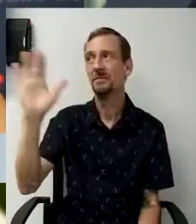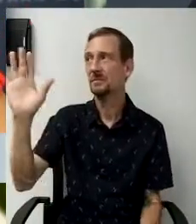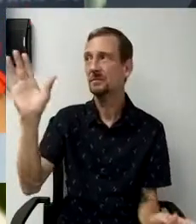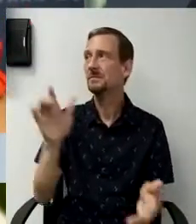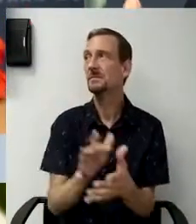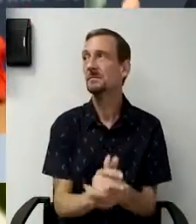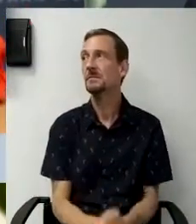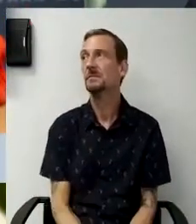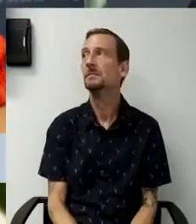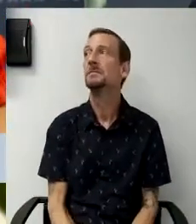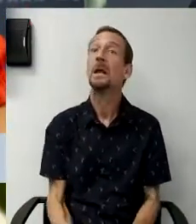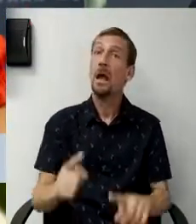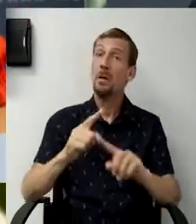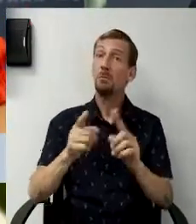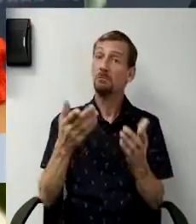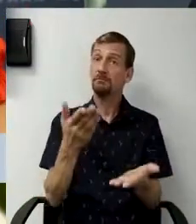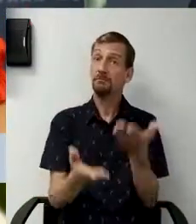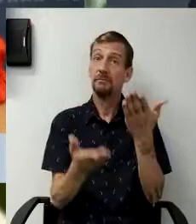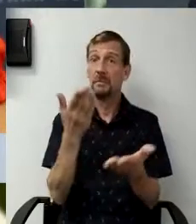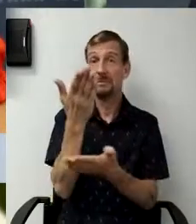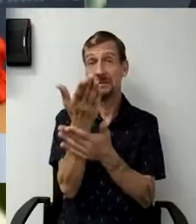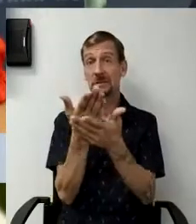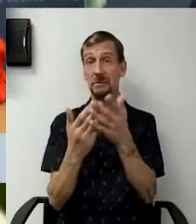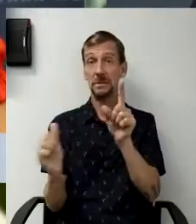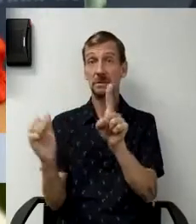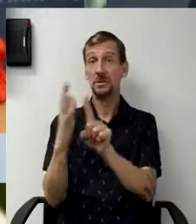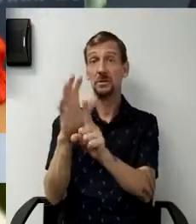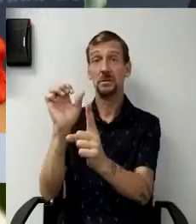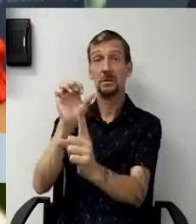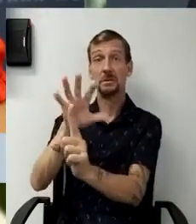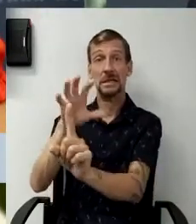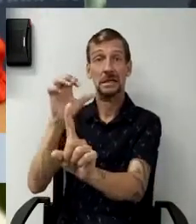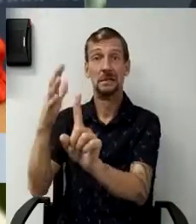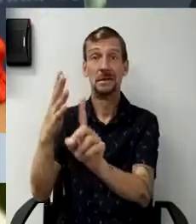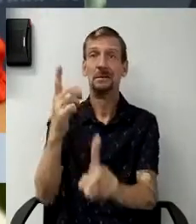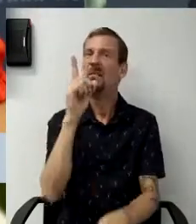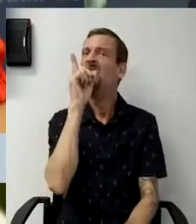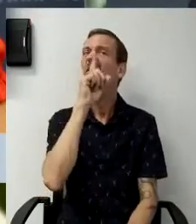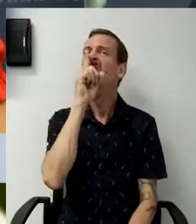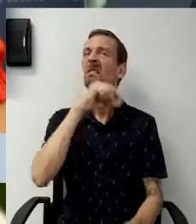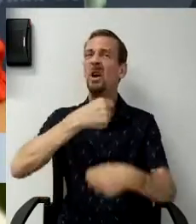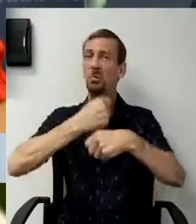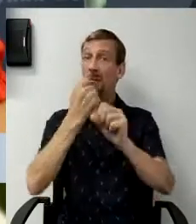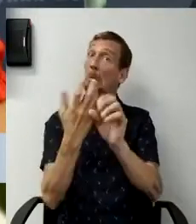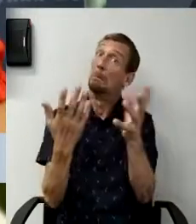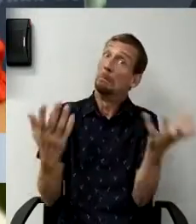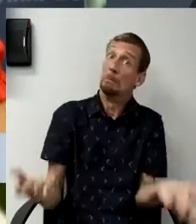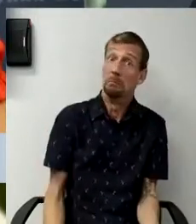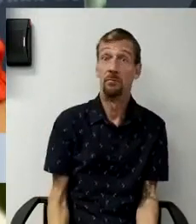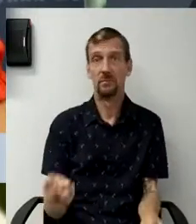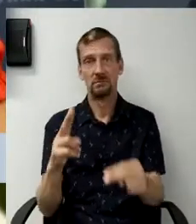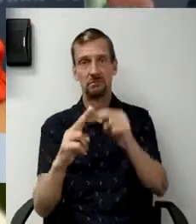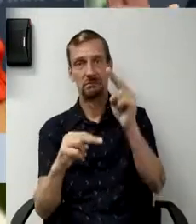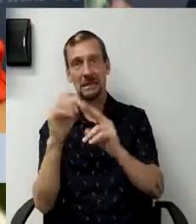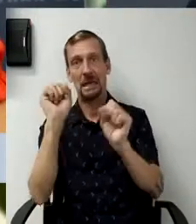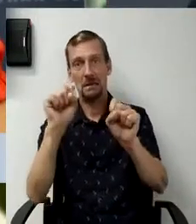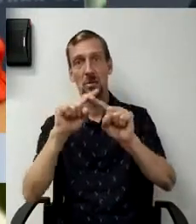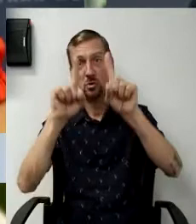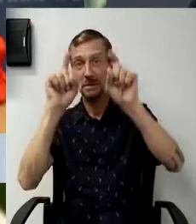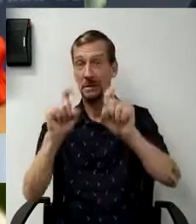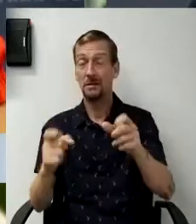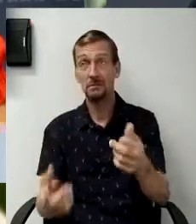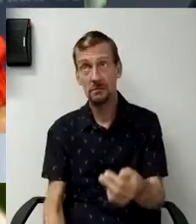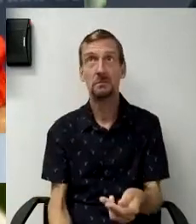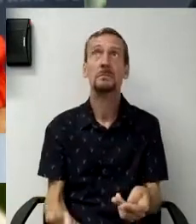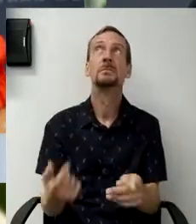not. But maybe there's some exposures that they artificially create to be able to test it. So,